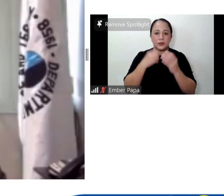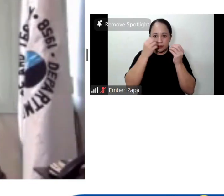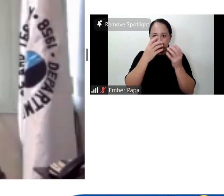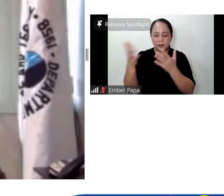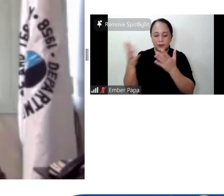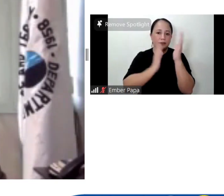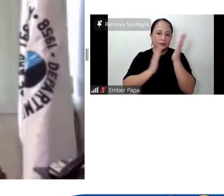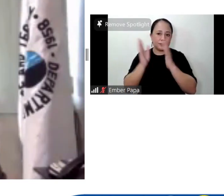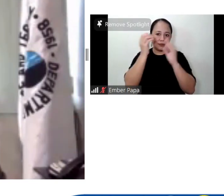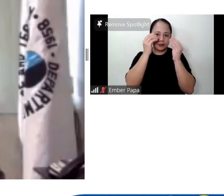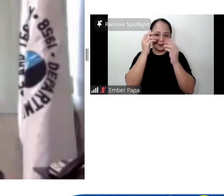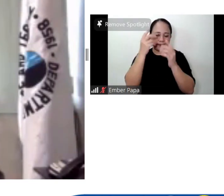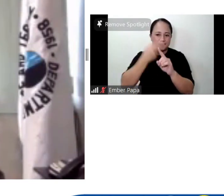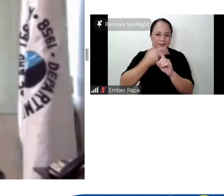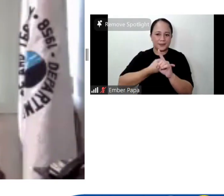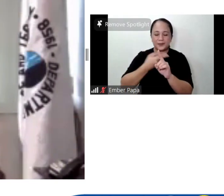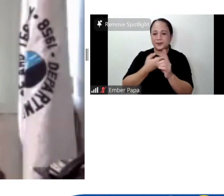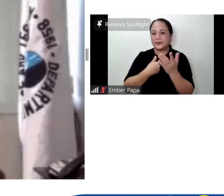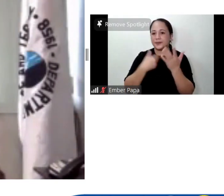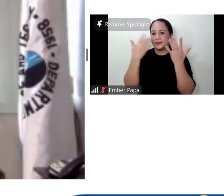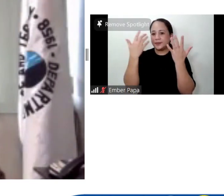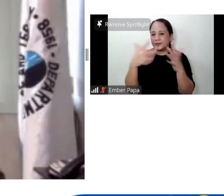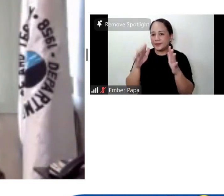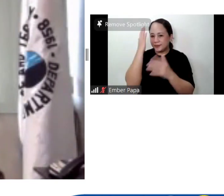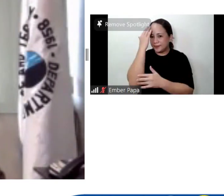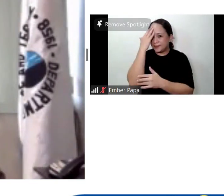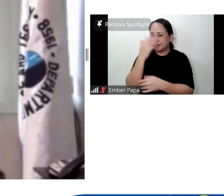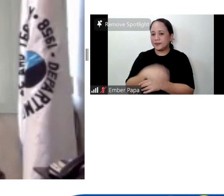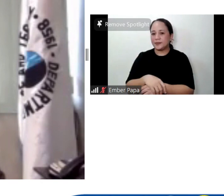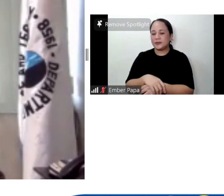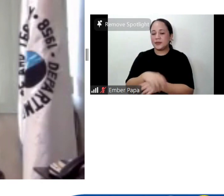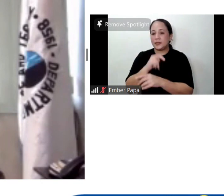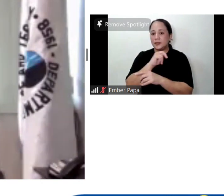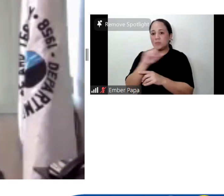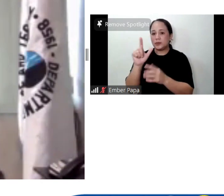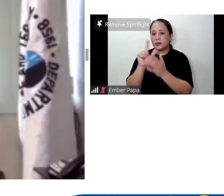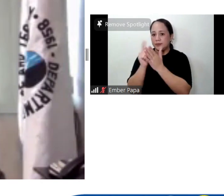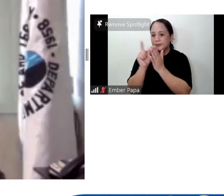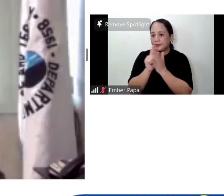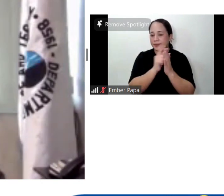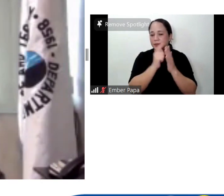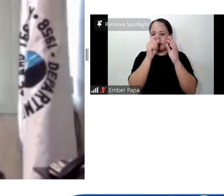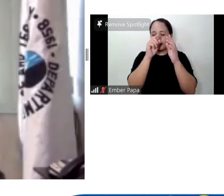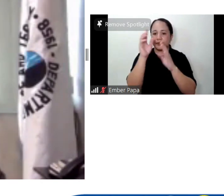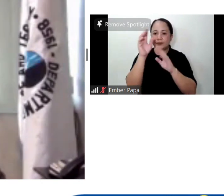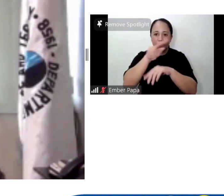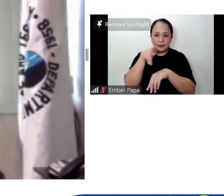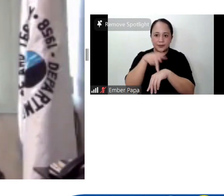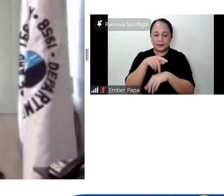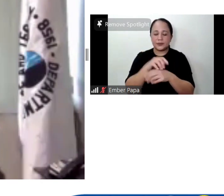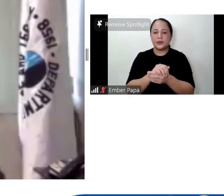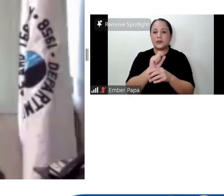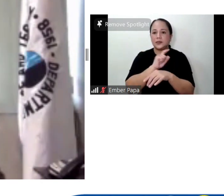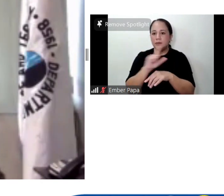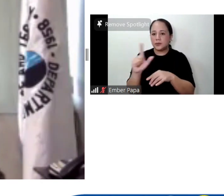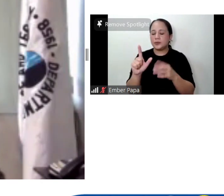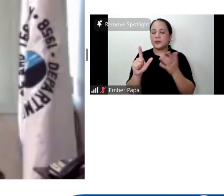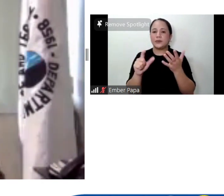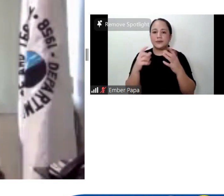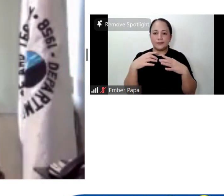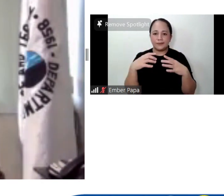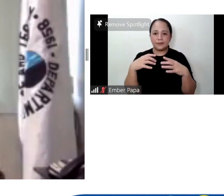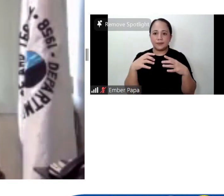Month. As you all know, the National Library of the Philippines and the National Committee on Libraries and